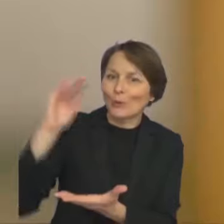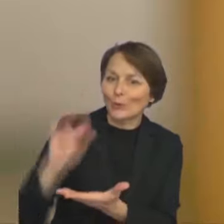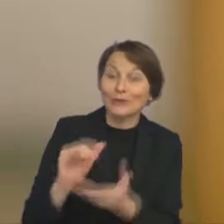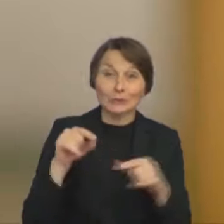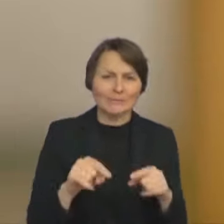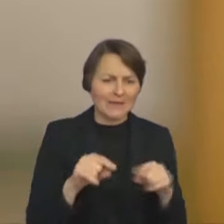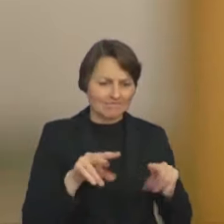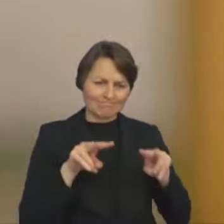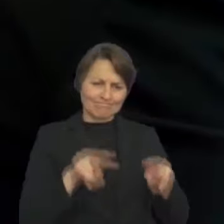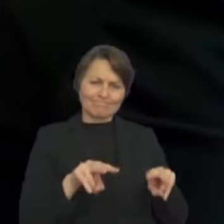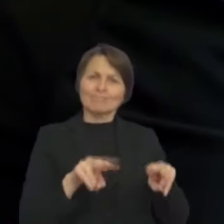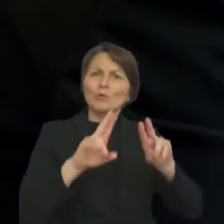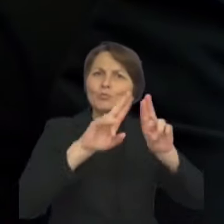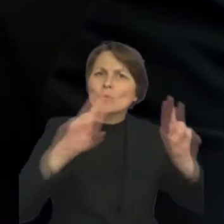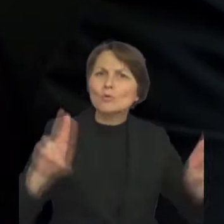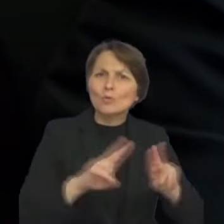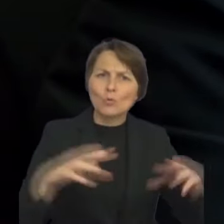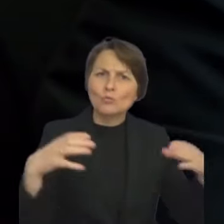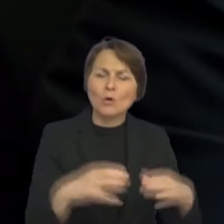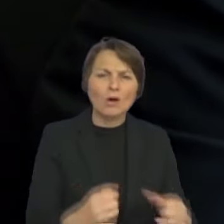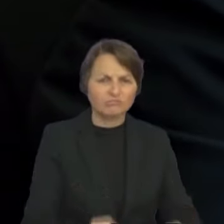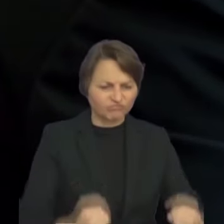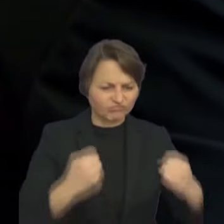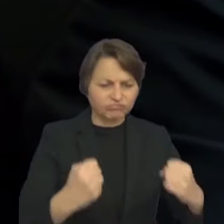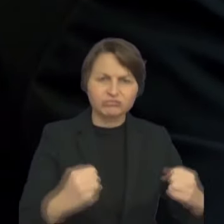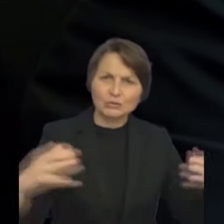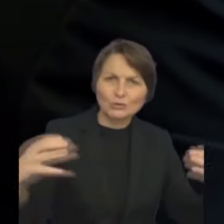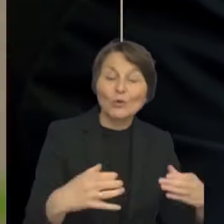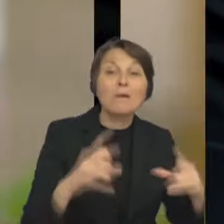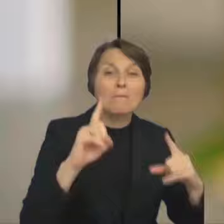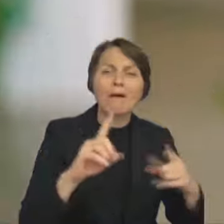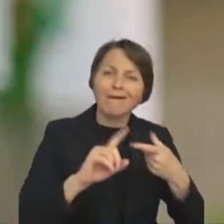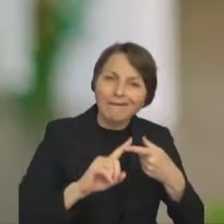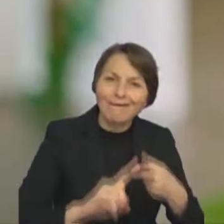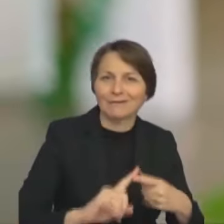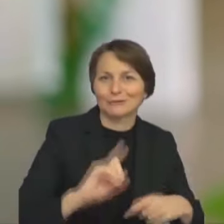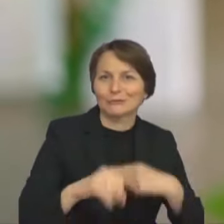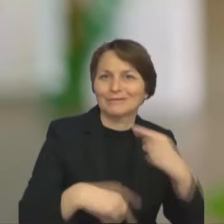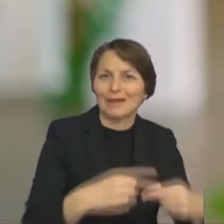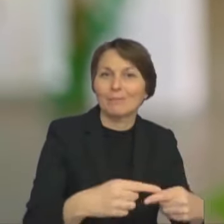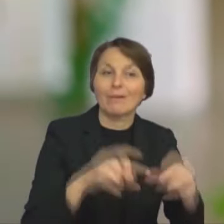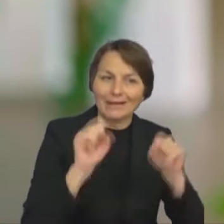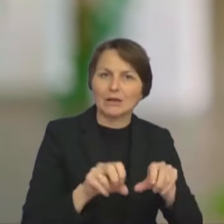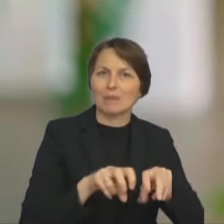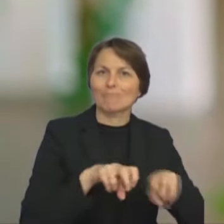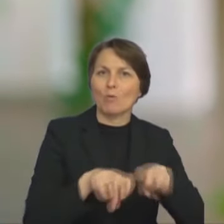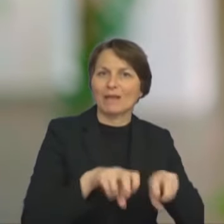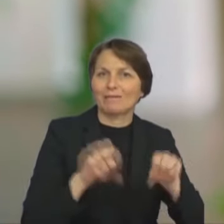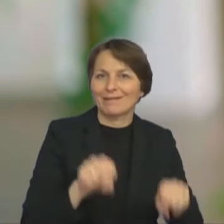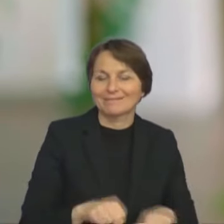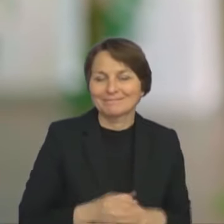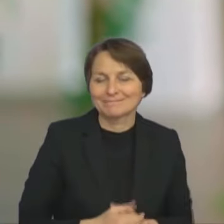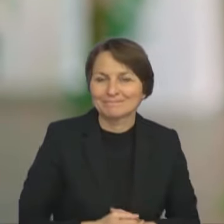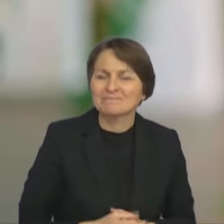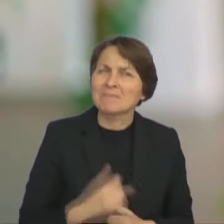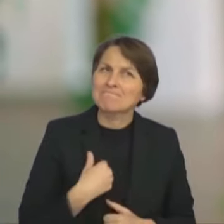that of a robust, modern group for connected but also sustainable mobility. What motivated me to join